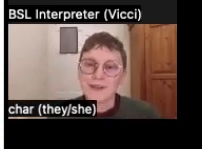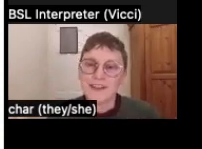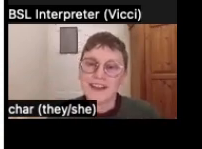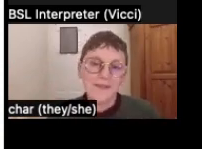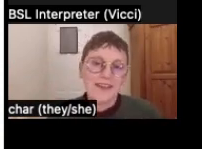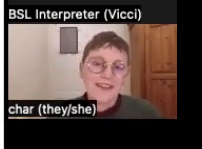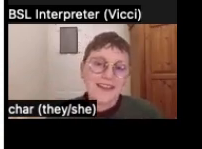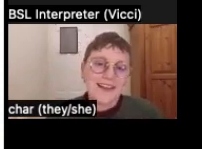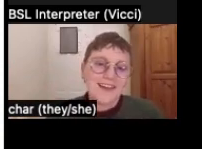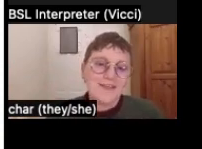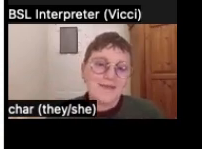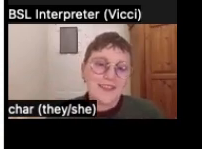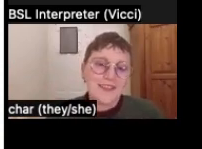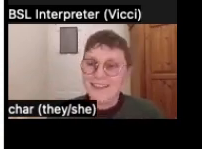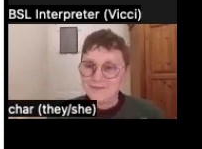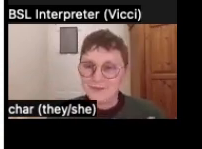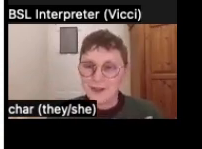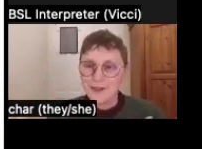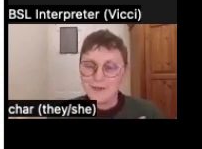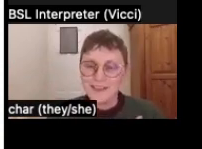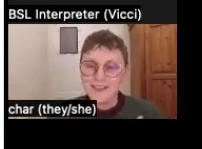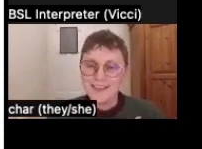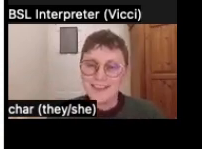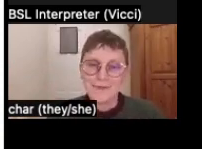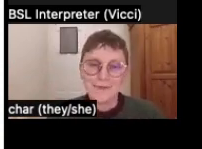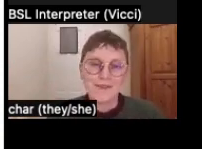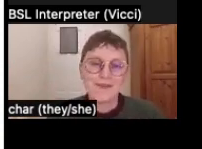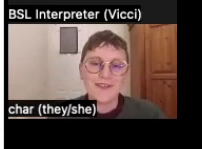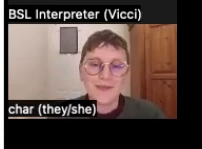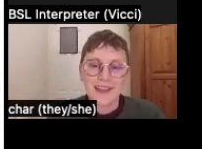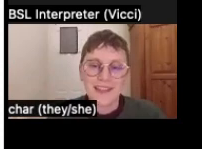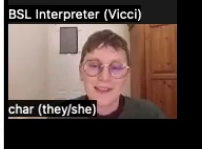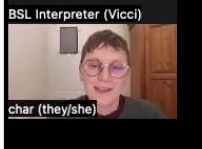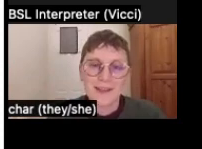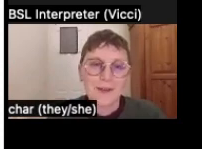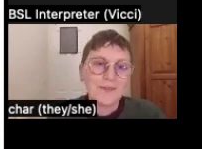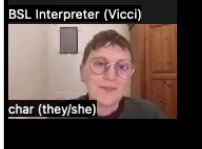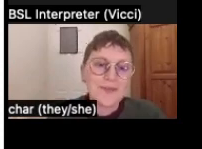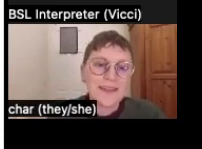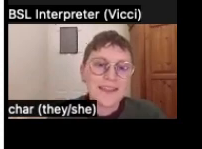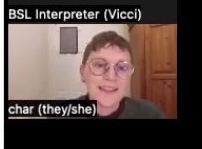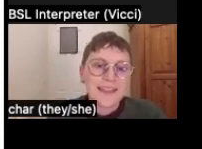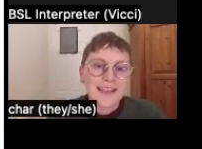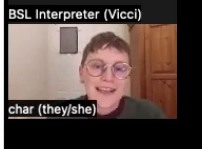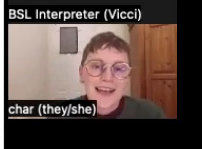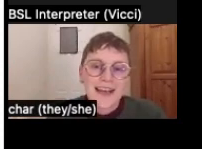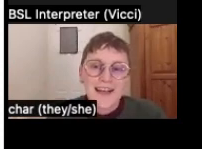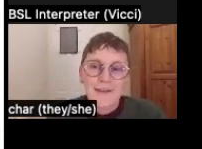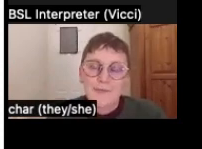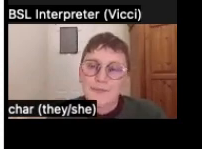thought about yet. So yeah, I hope to hear from some of you as we go along.